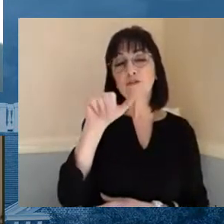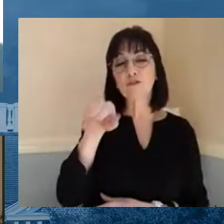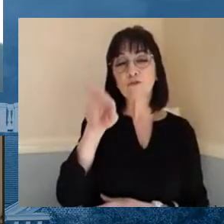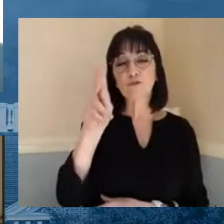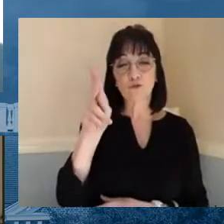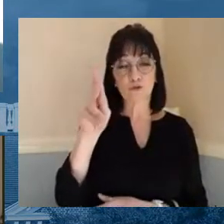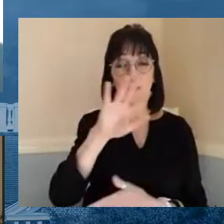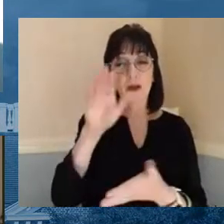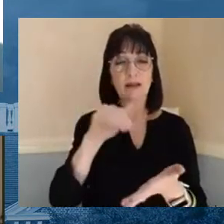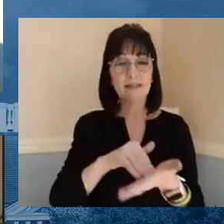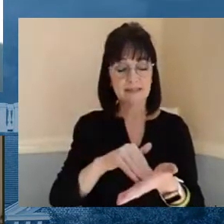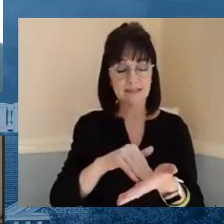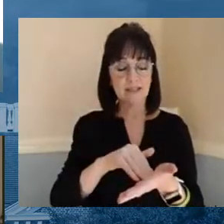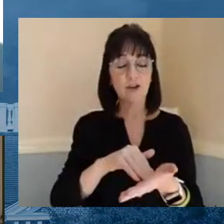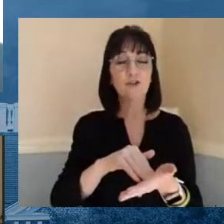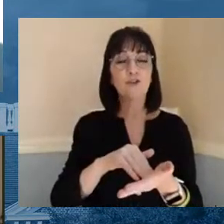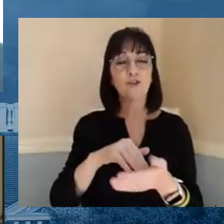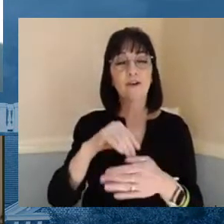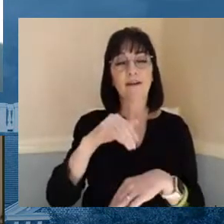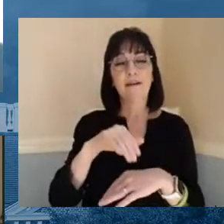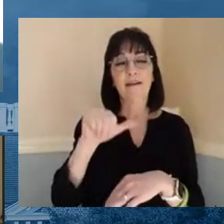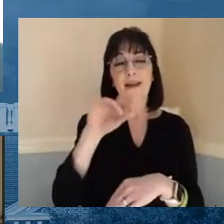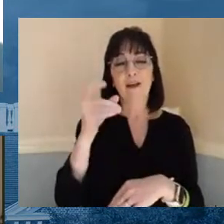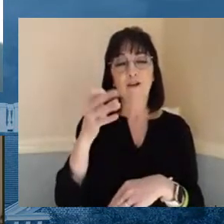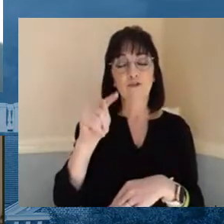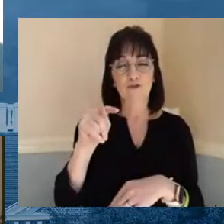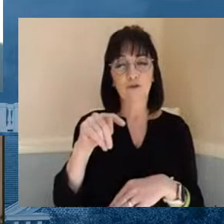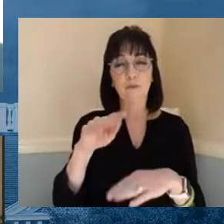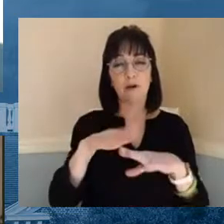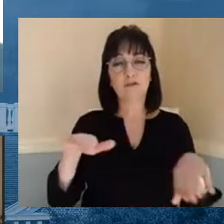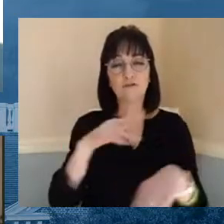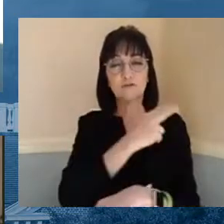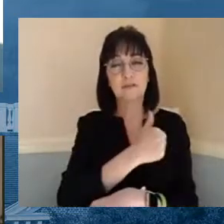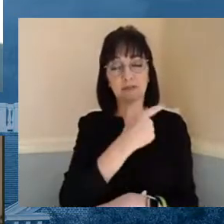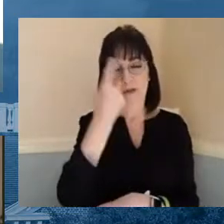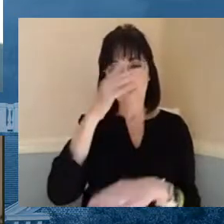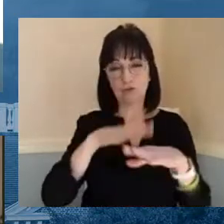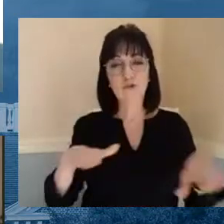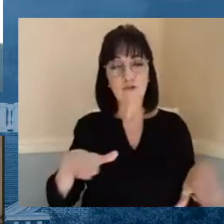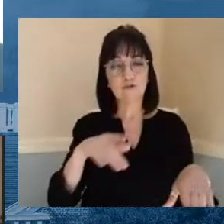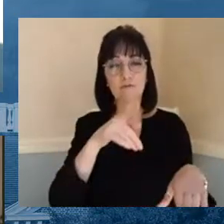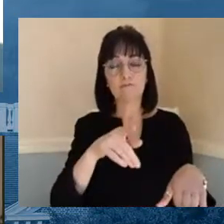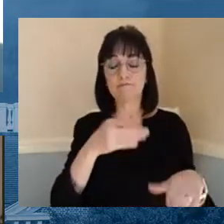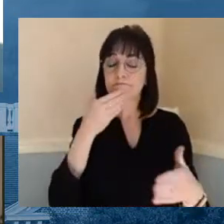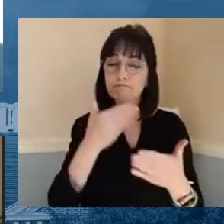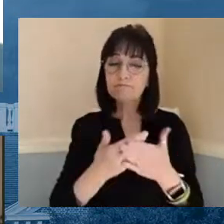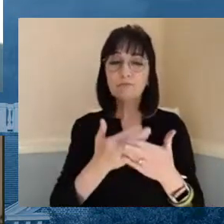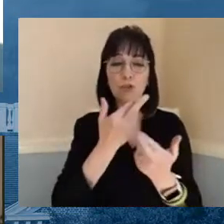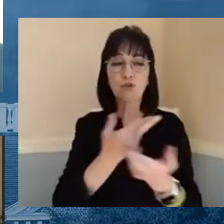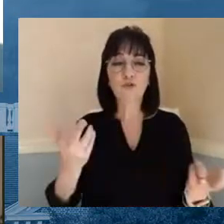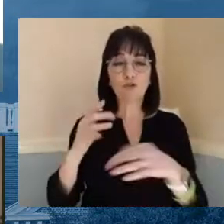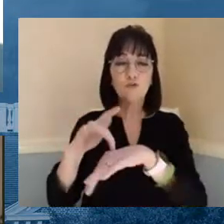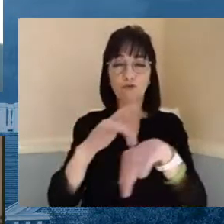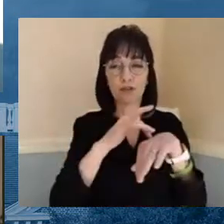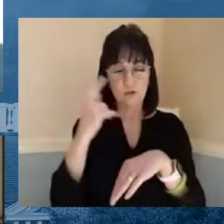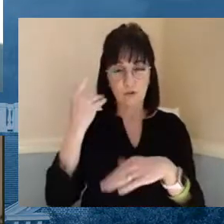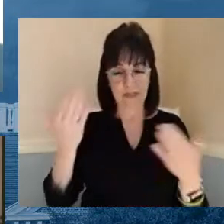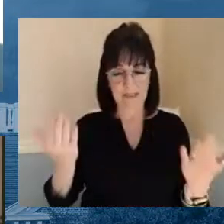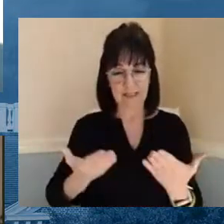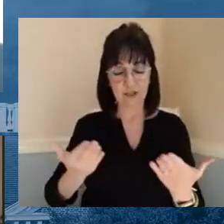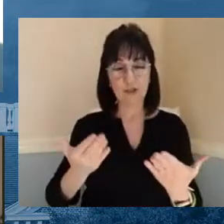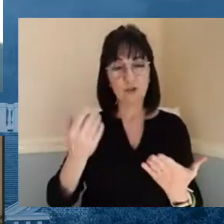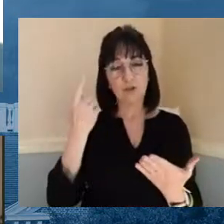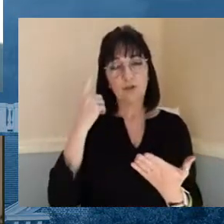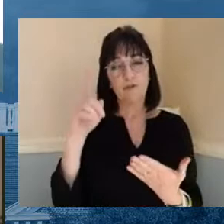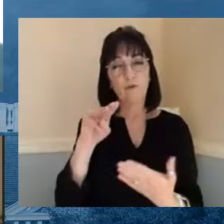Hospital for Children. Just an incredible resource here in the state of Delaware and the other states where Nemours is